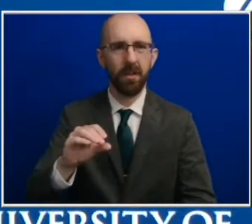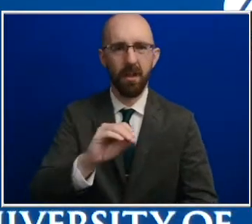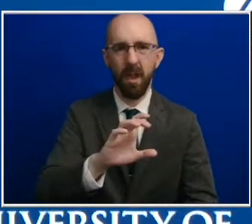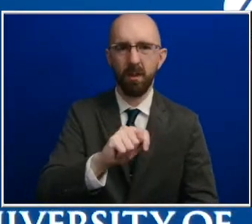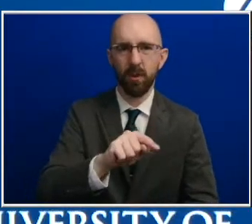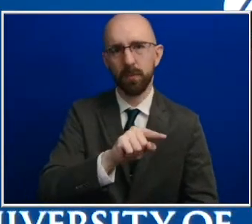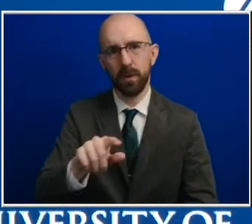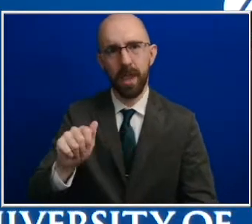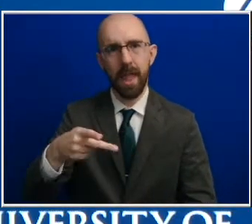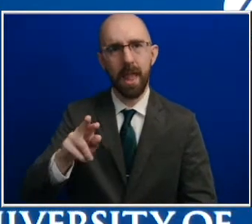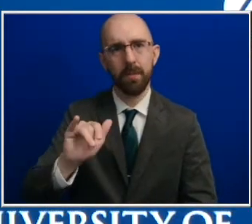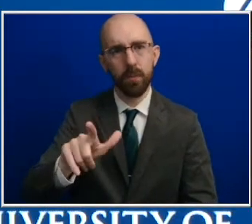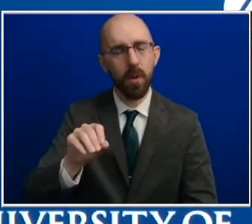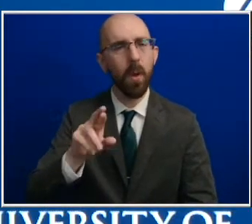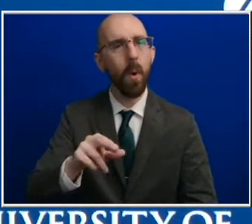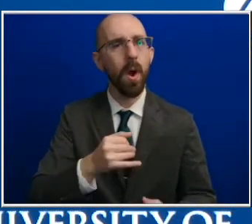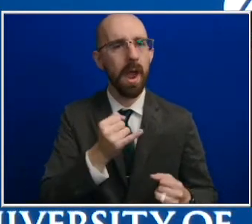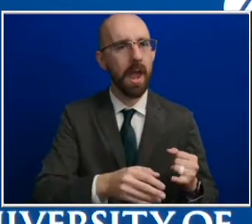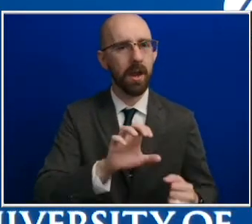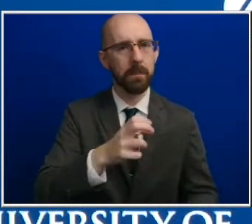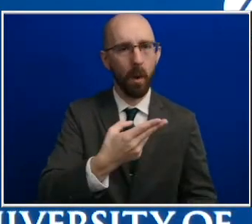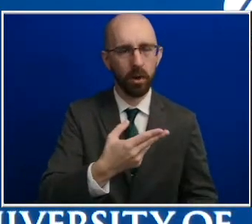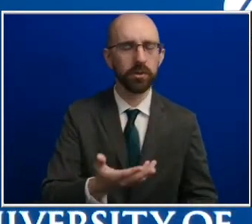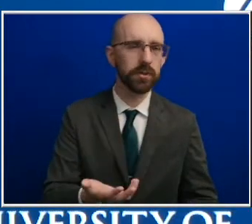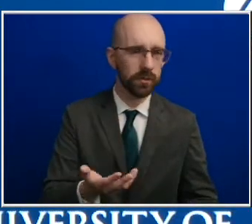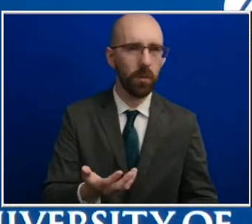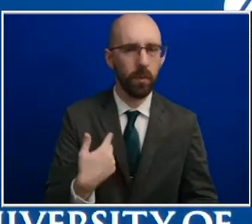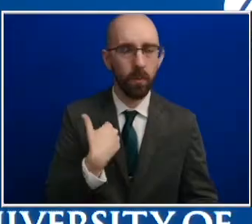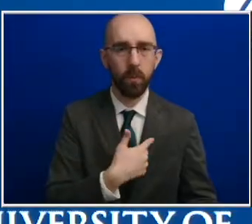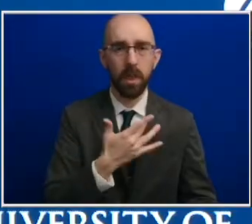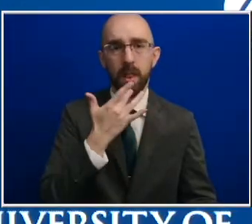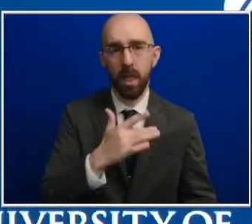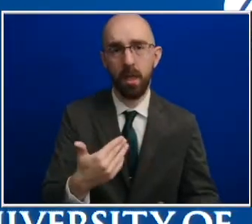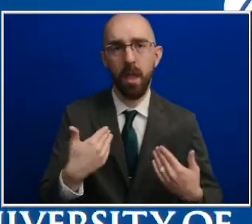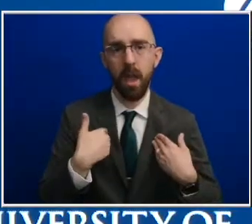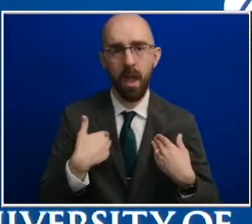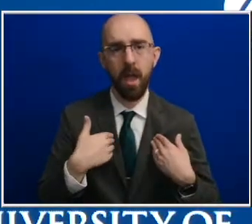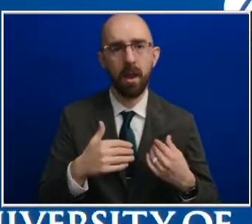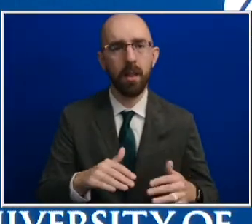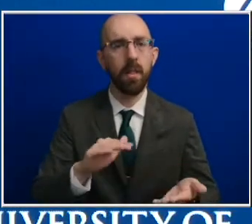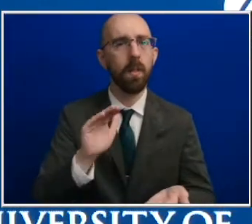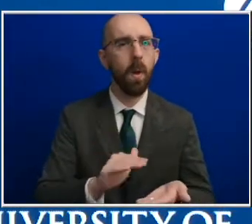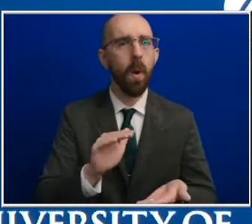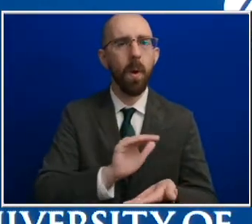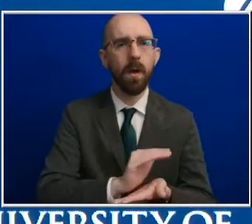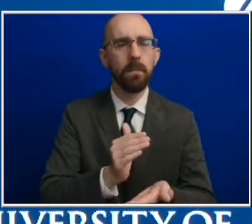the end of March. So we have luckily had a low amount of